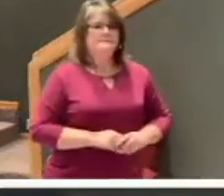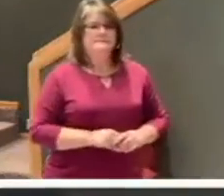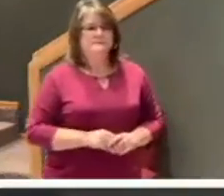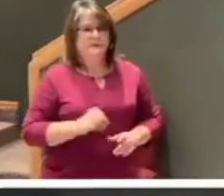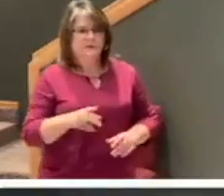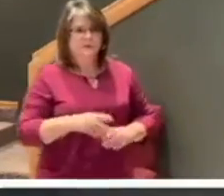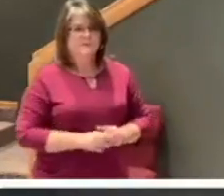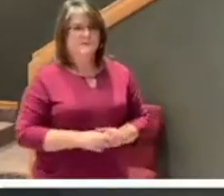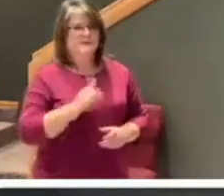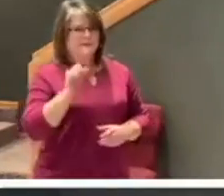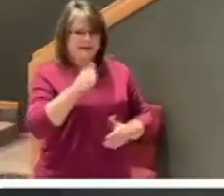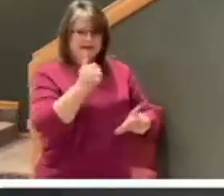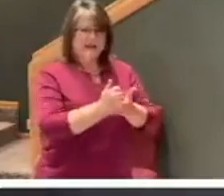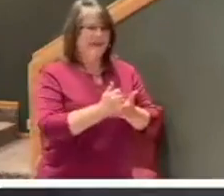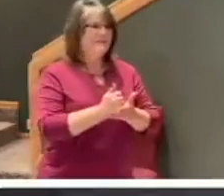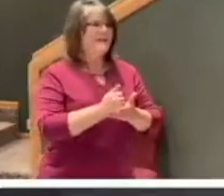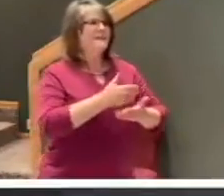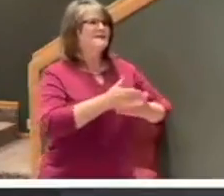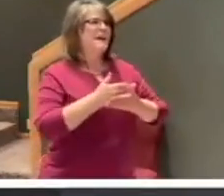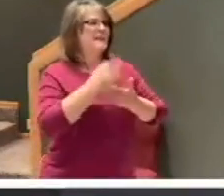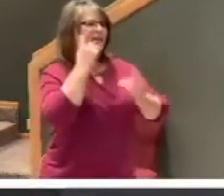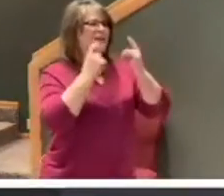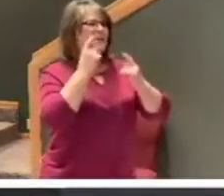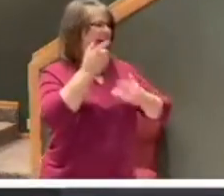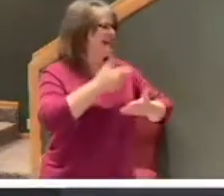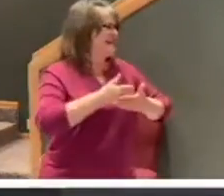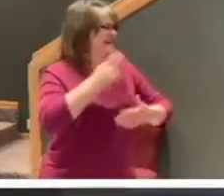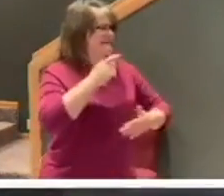Yes, amen. Okay,